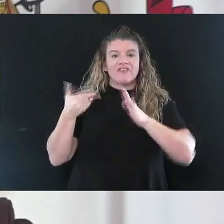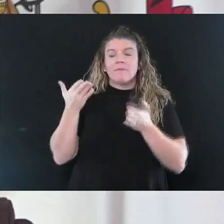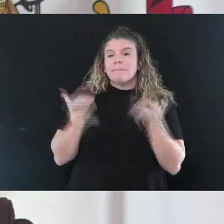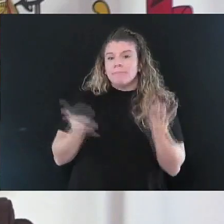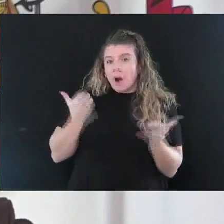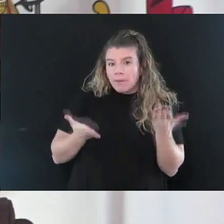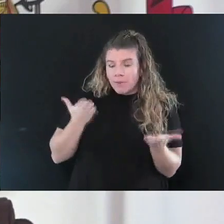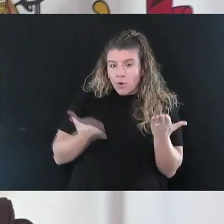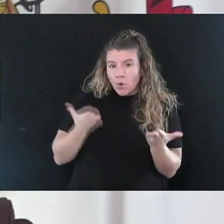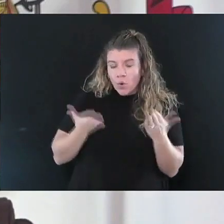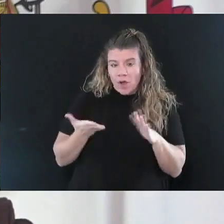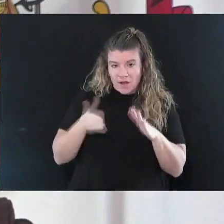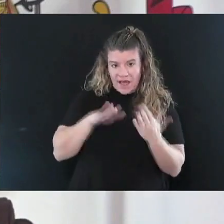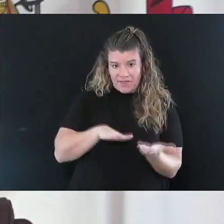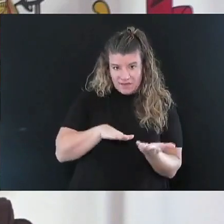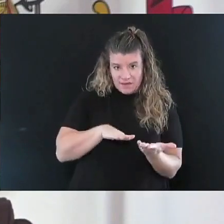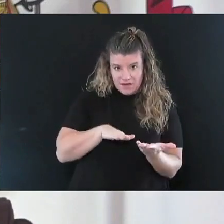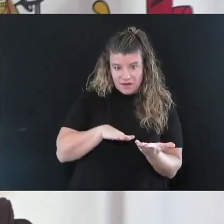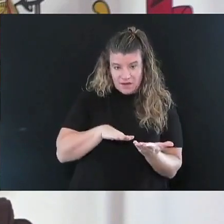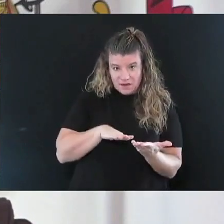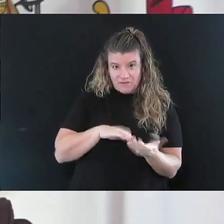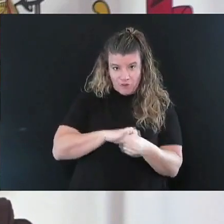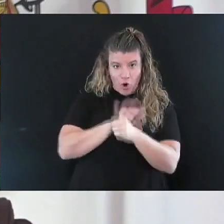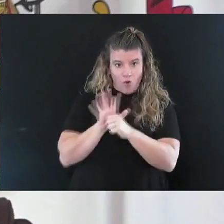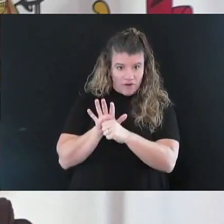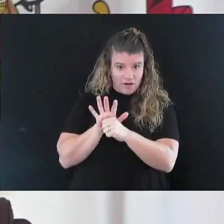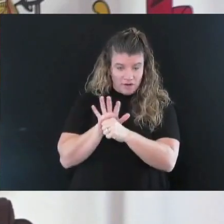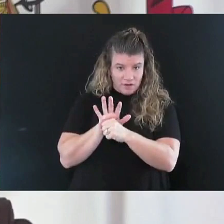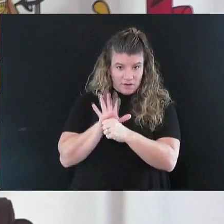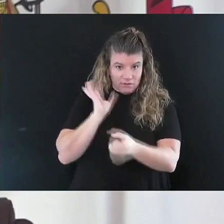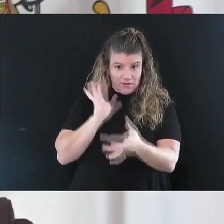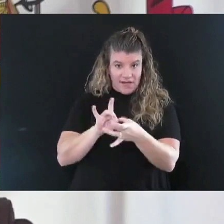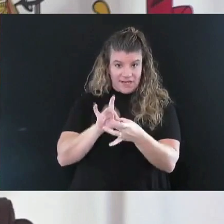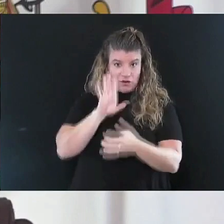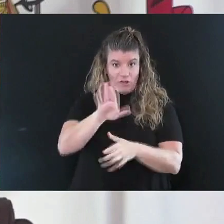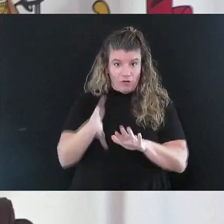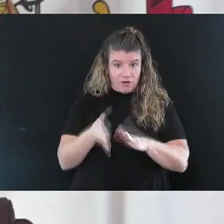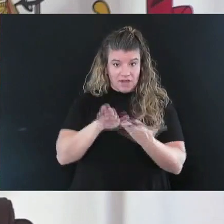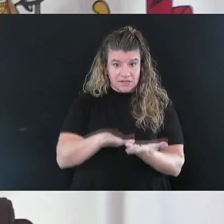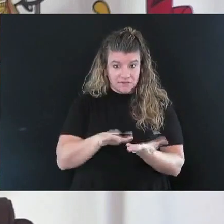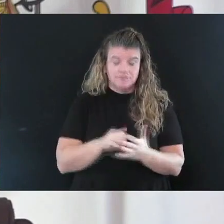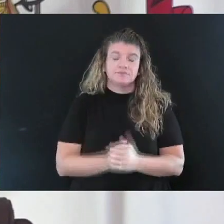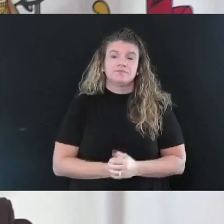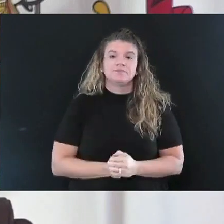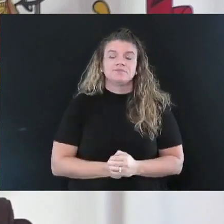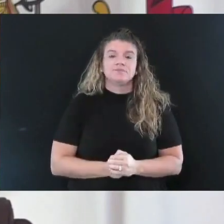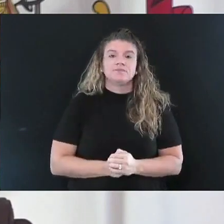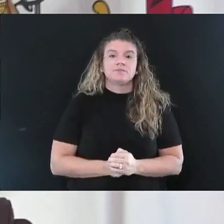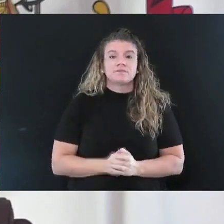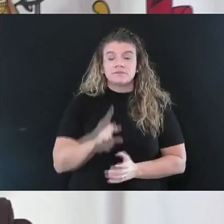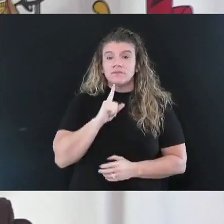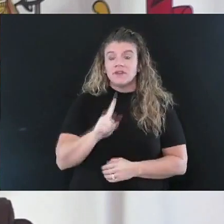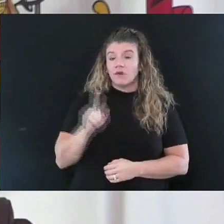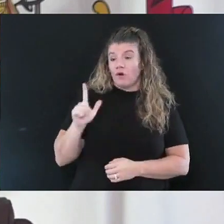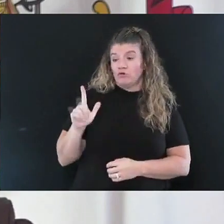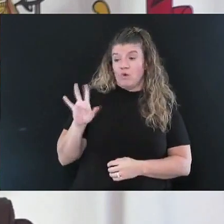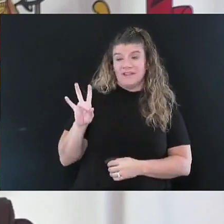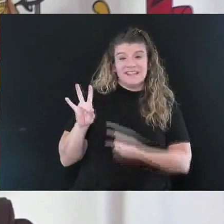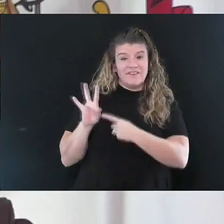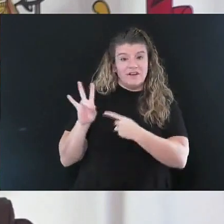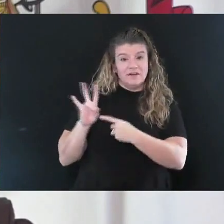probable deaths to be, COVID-related. There are 27 of